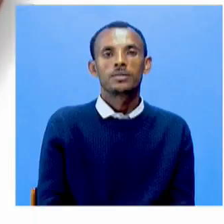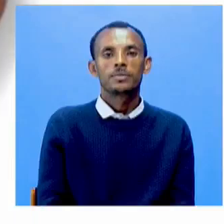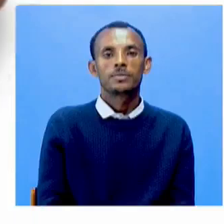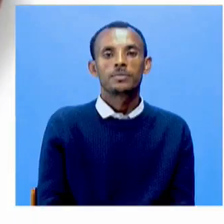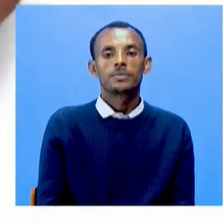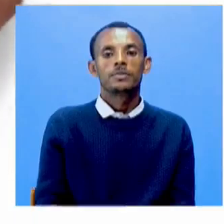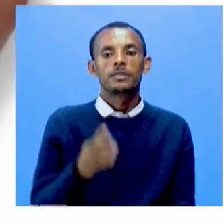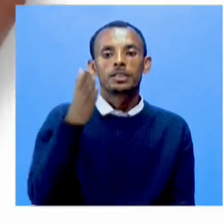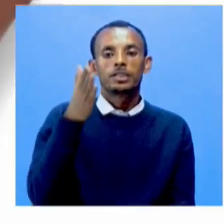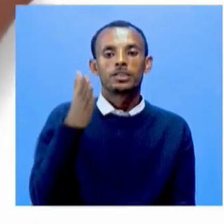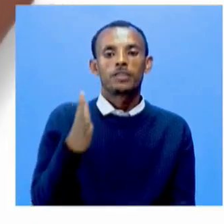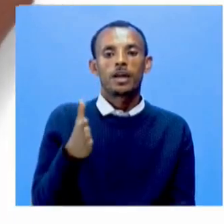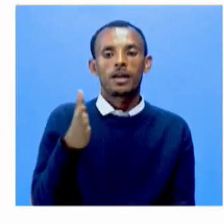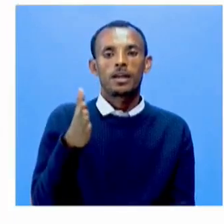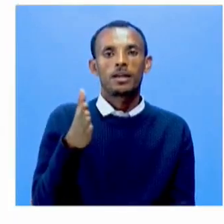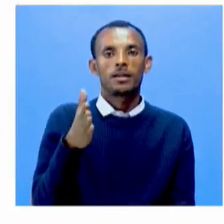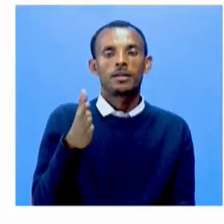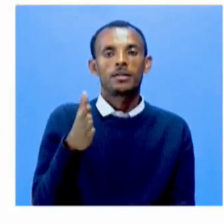side